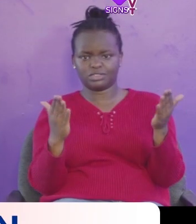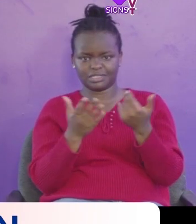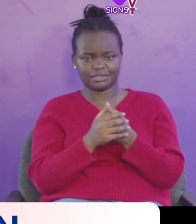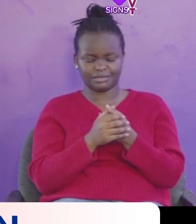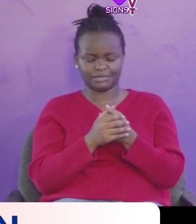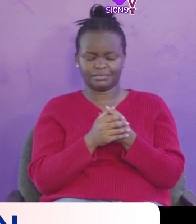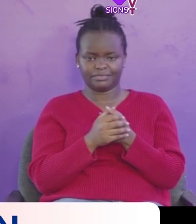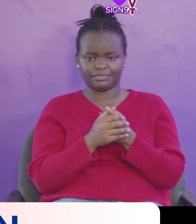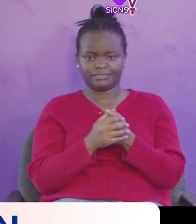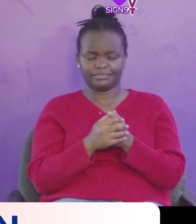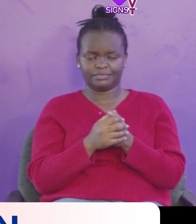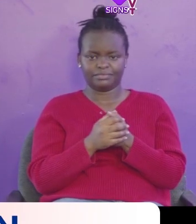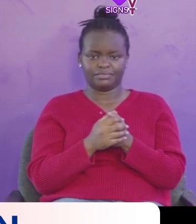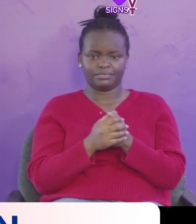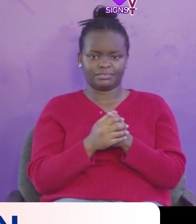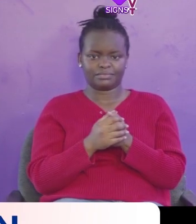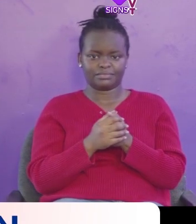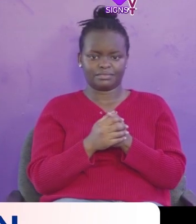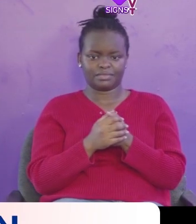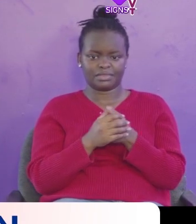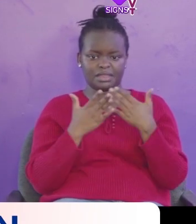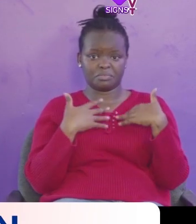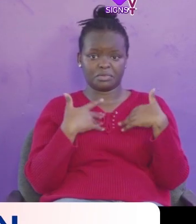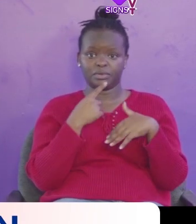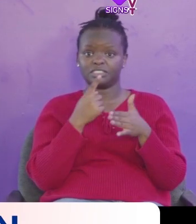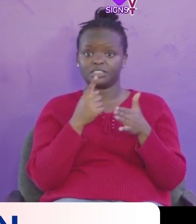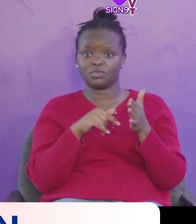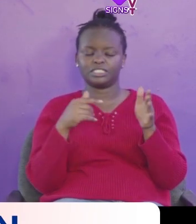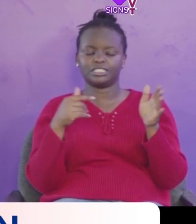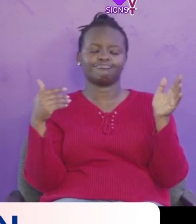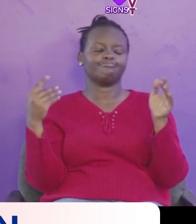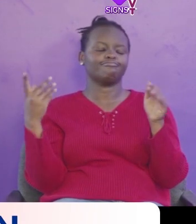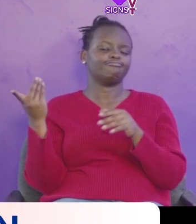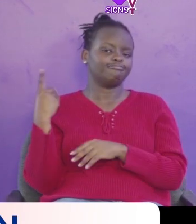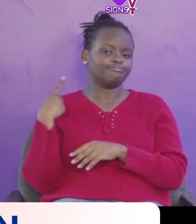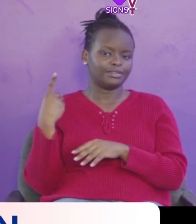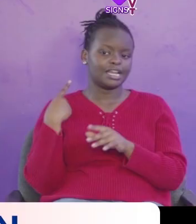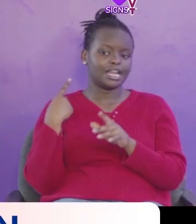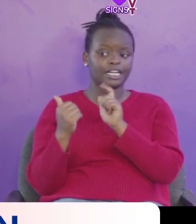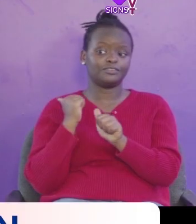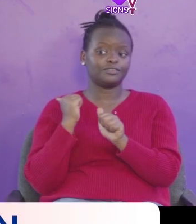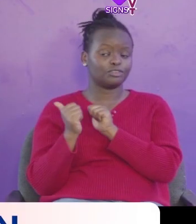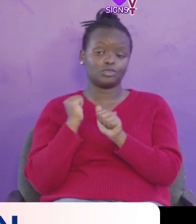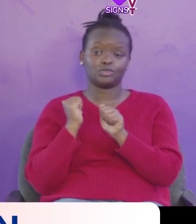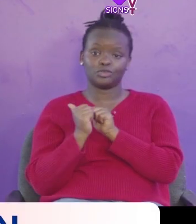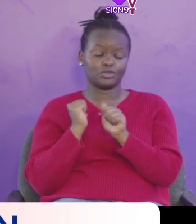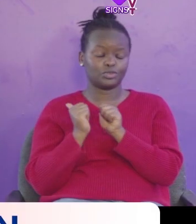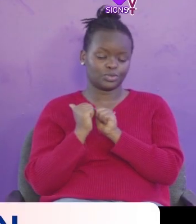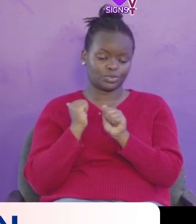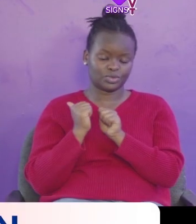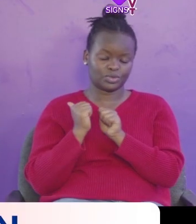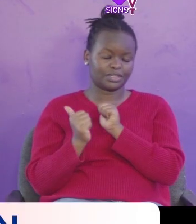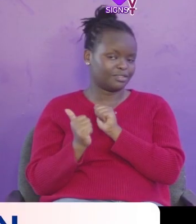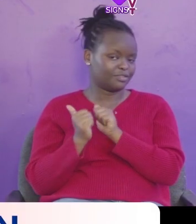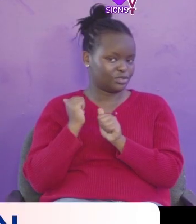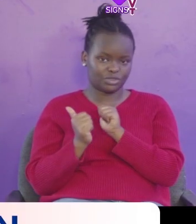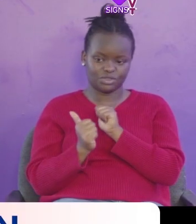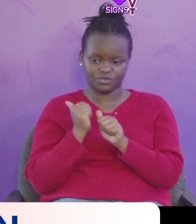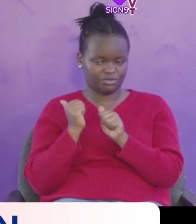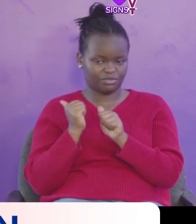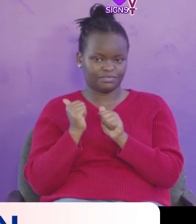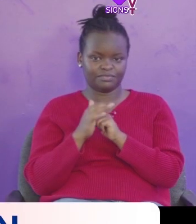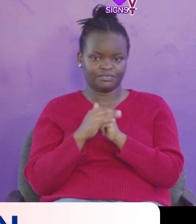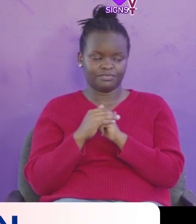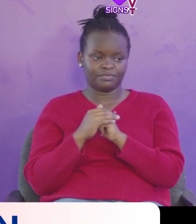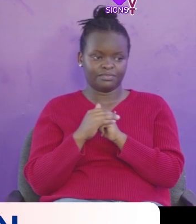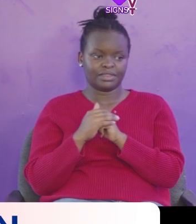kura. So wananchi wakafanya nini? Wakaresist. Sisi Mukuru we are believed in resisting. We resist. So